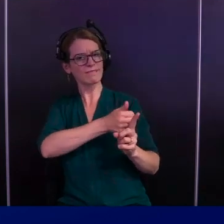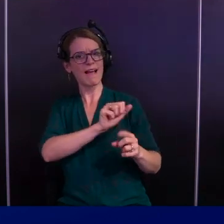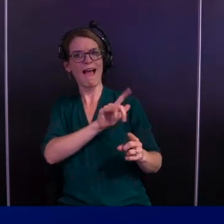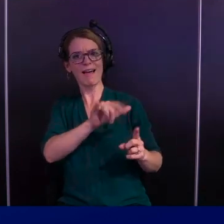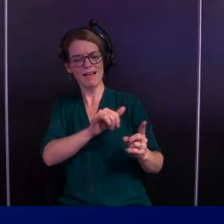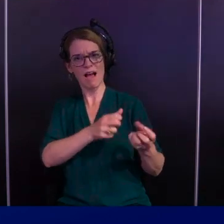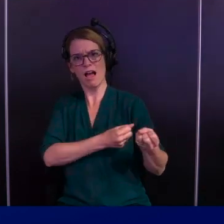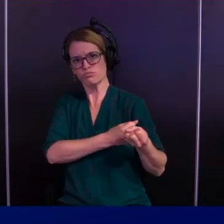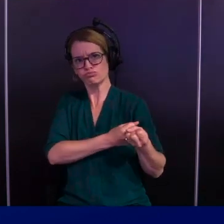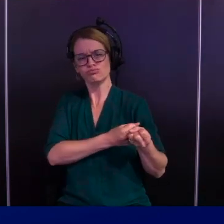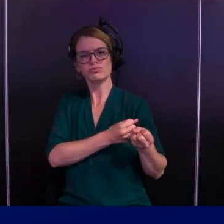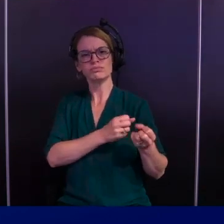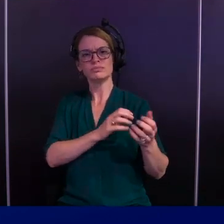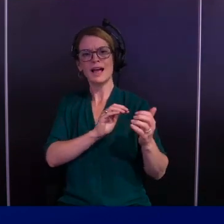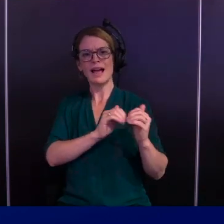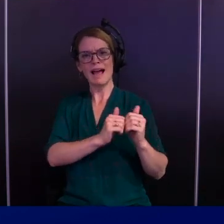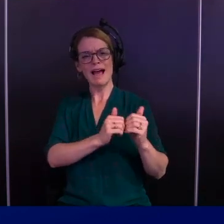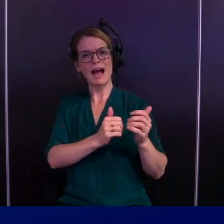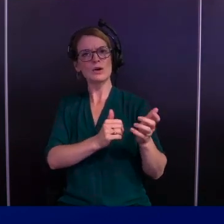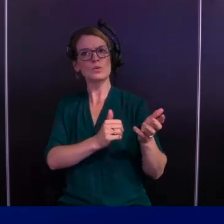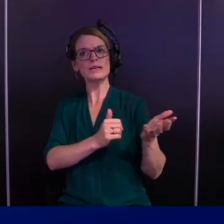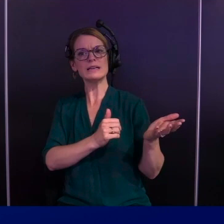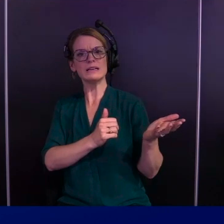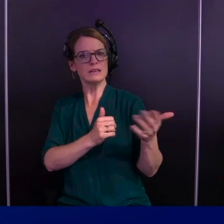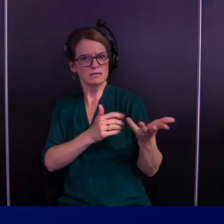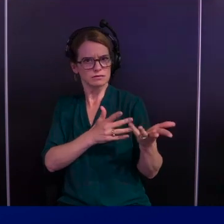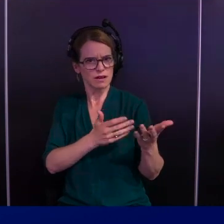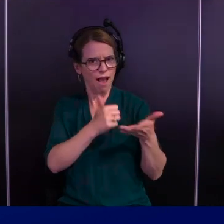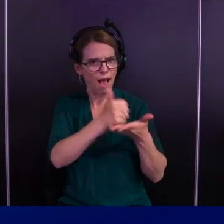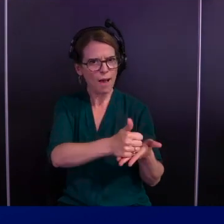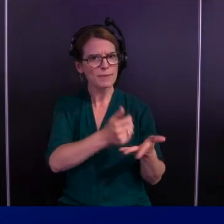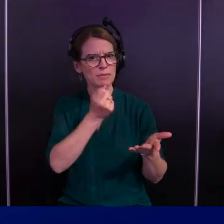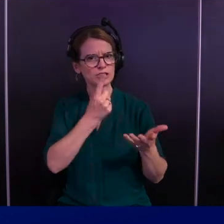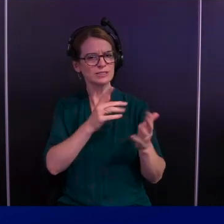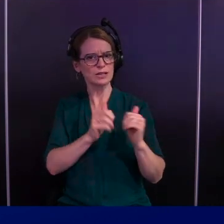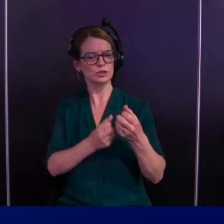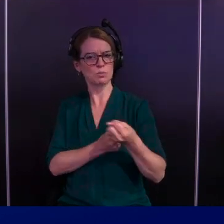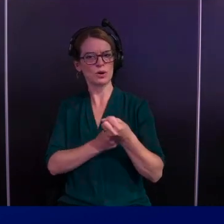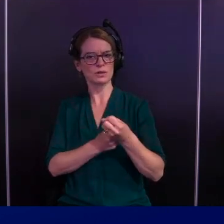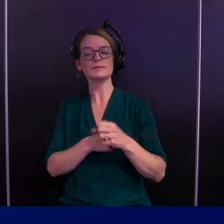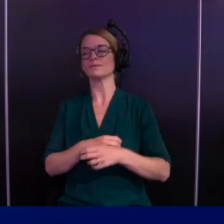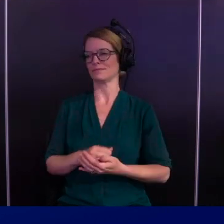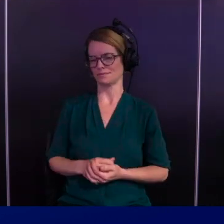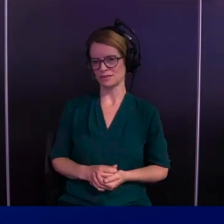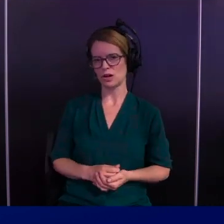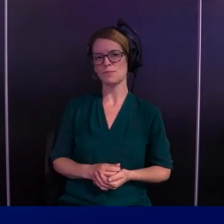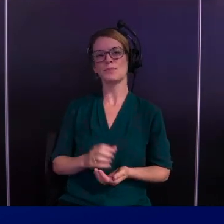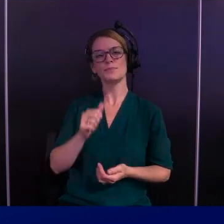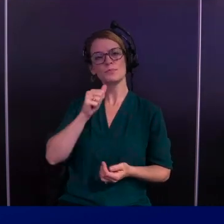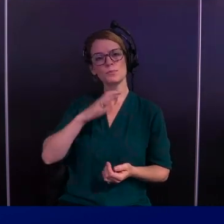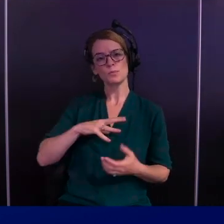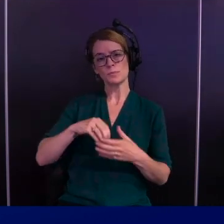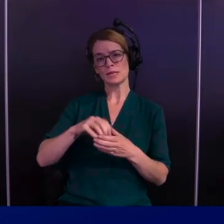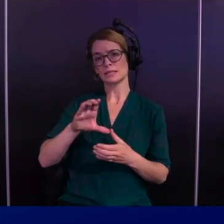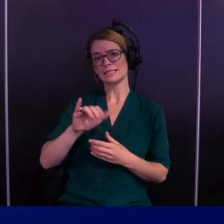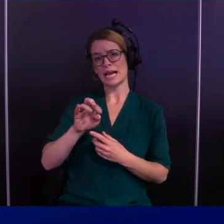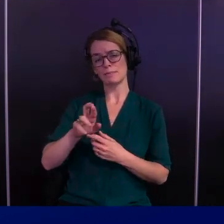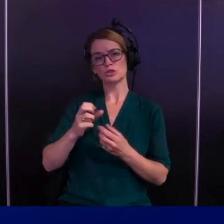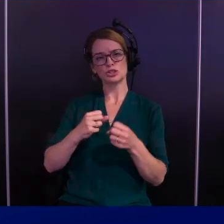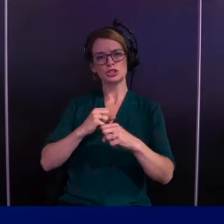back to like the women in cybersecurity. Yes. So with women in cybersecurity, there's a lot of different ways that people can be